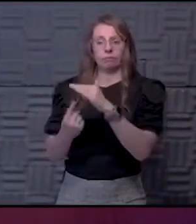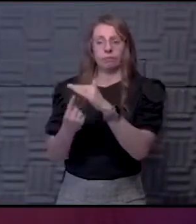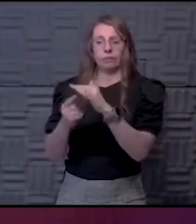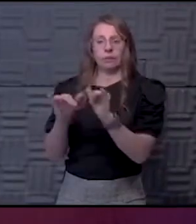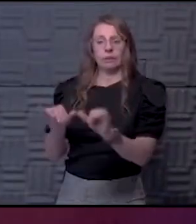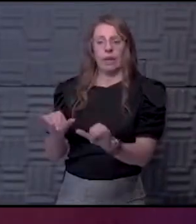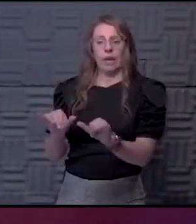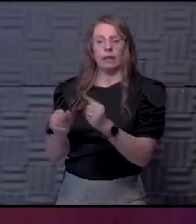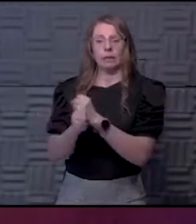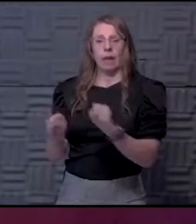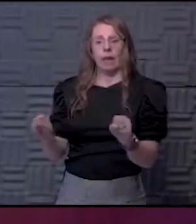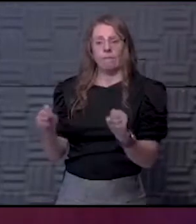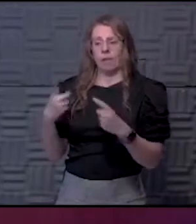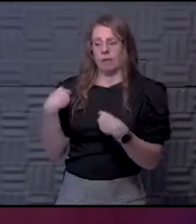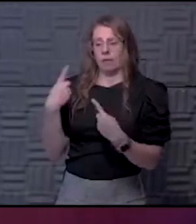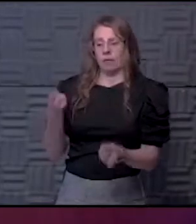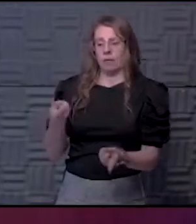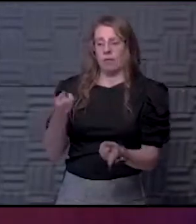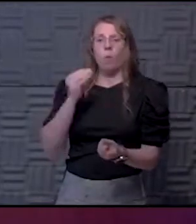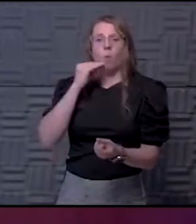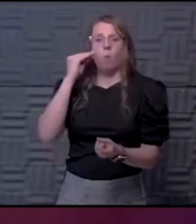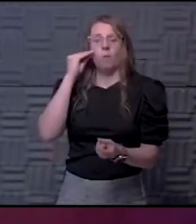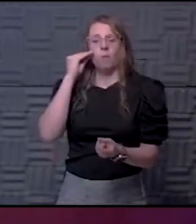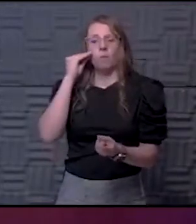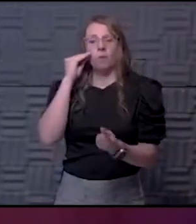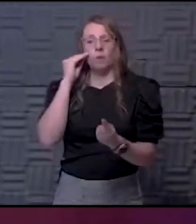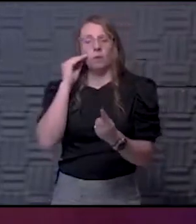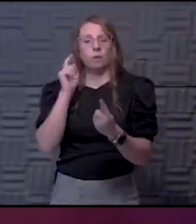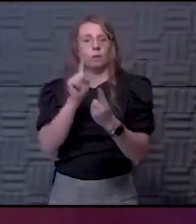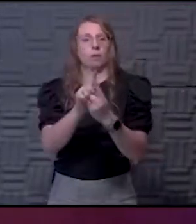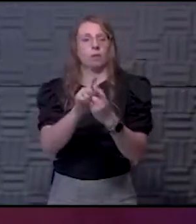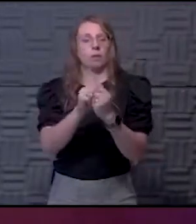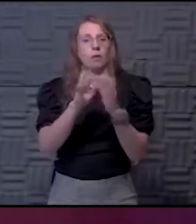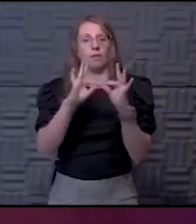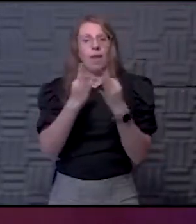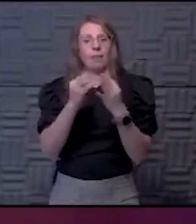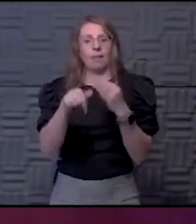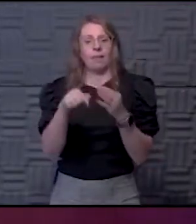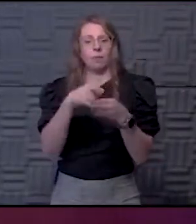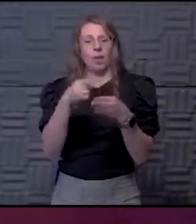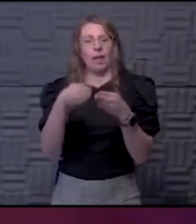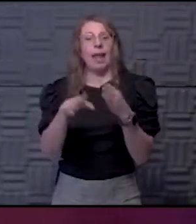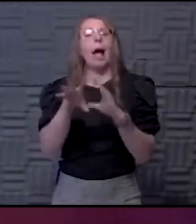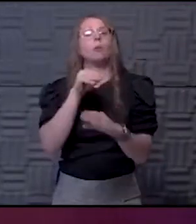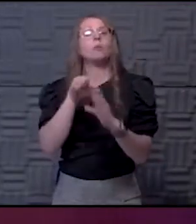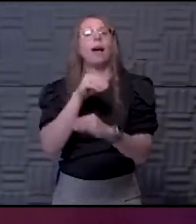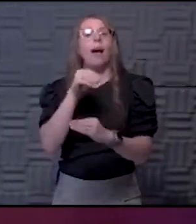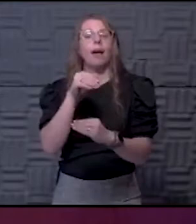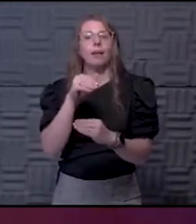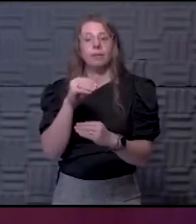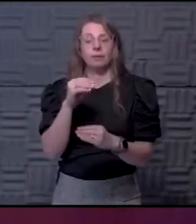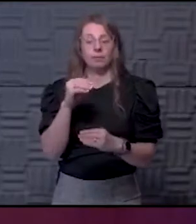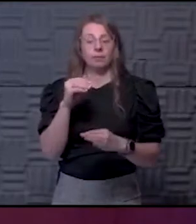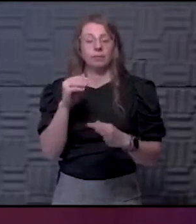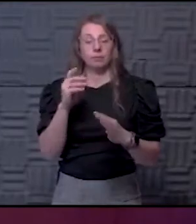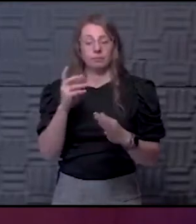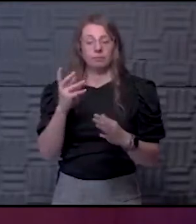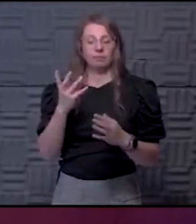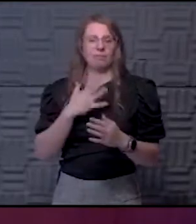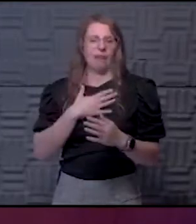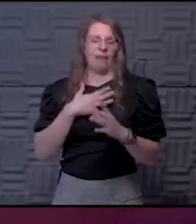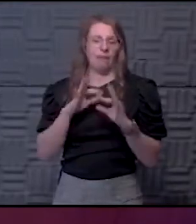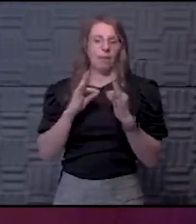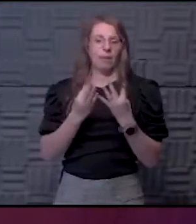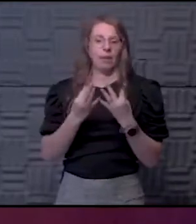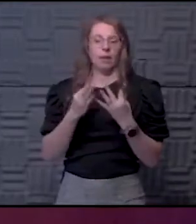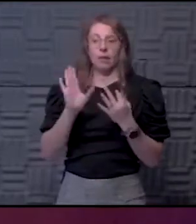safe at home over the last year, and ran into the family this weekend outside as our little ones were riding their bikes. And